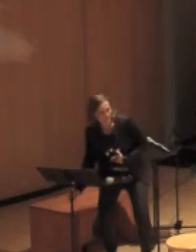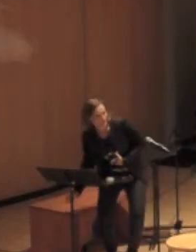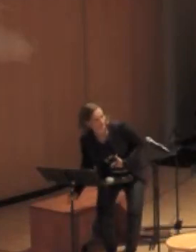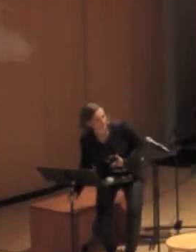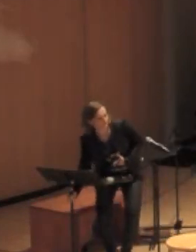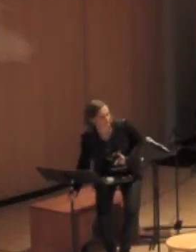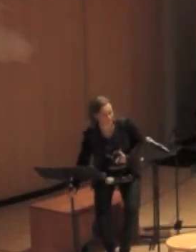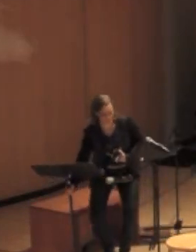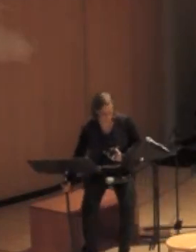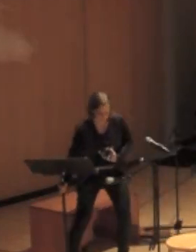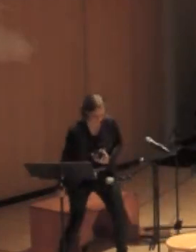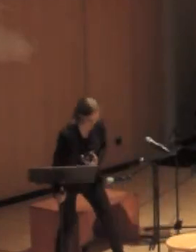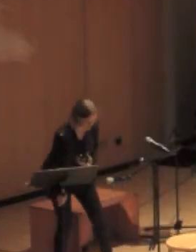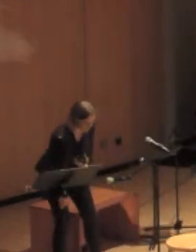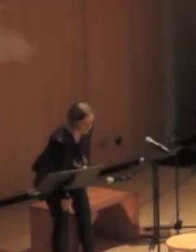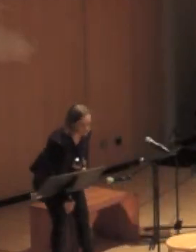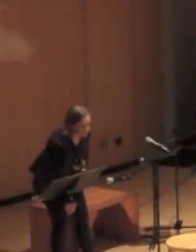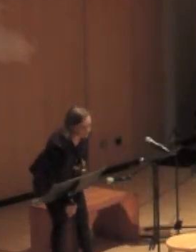e